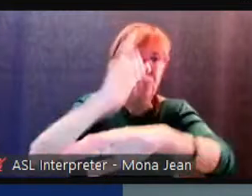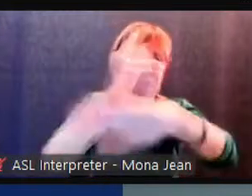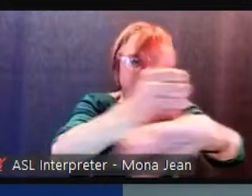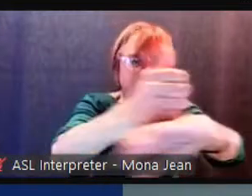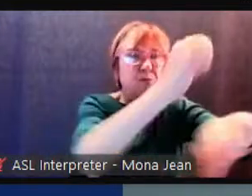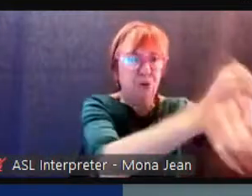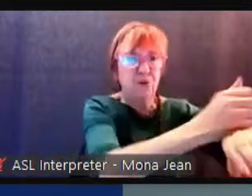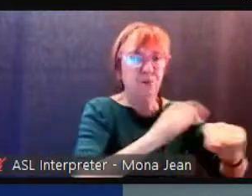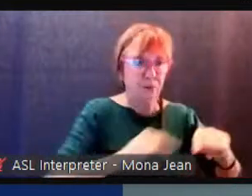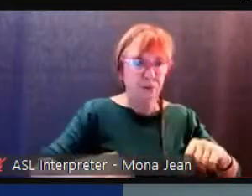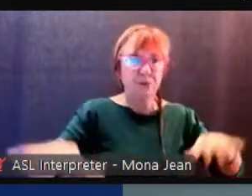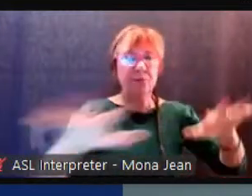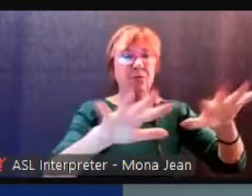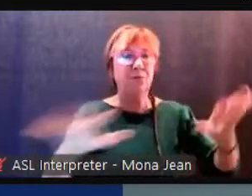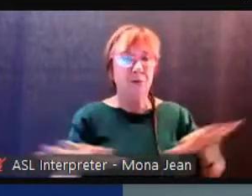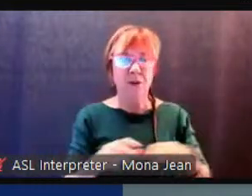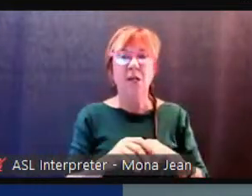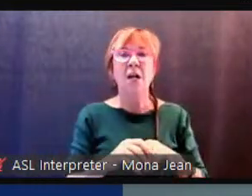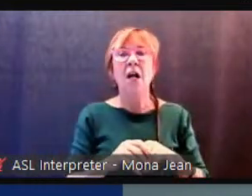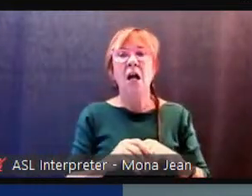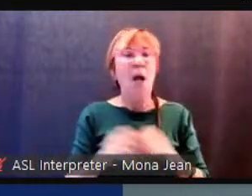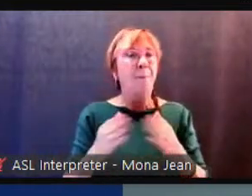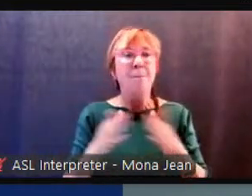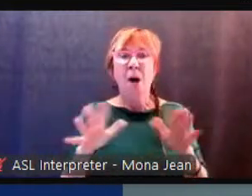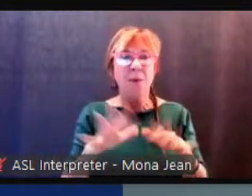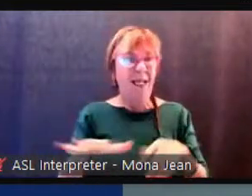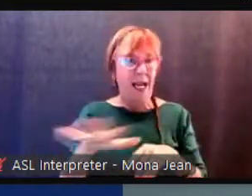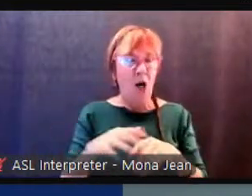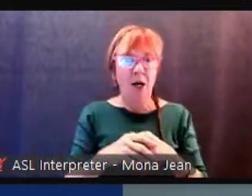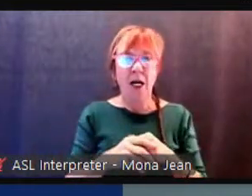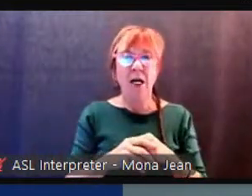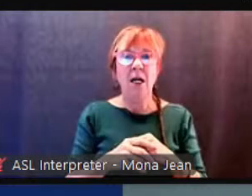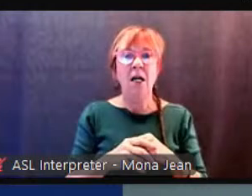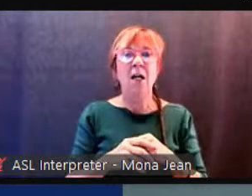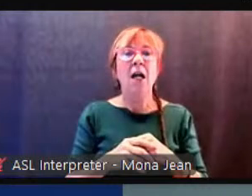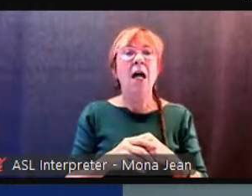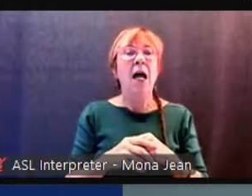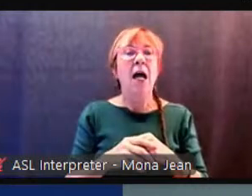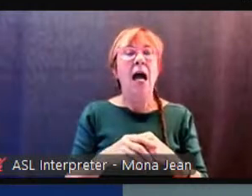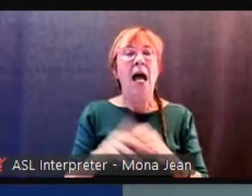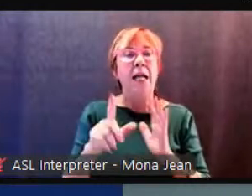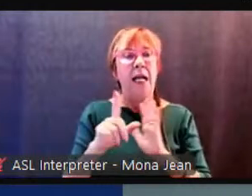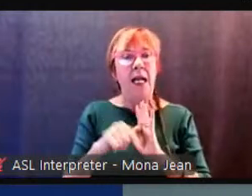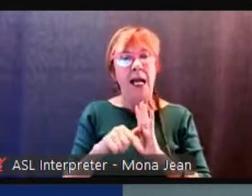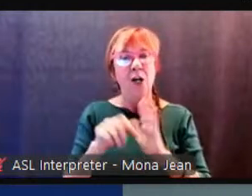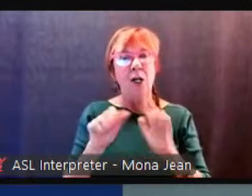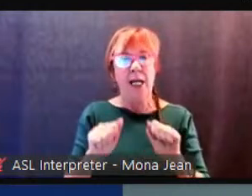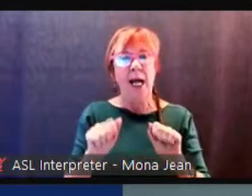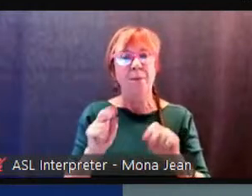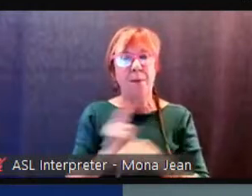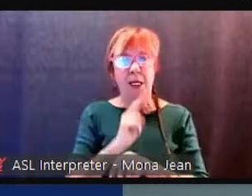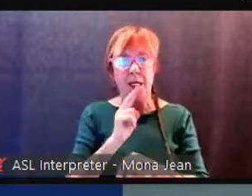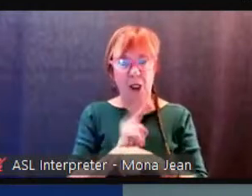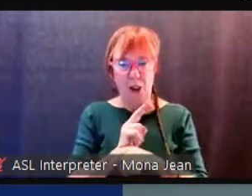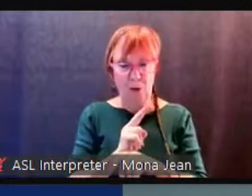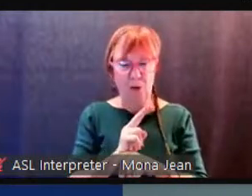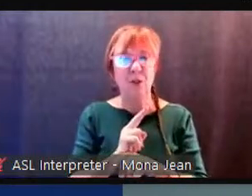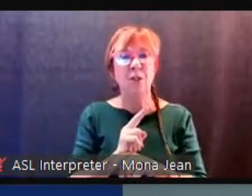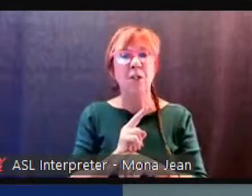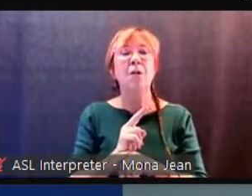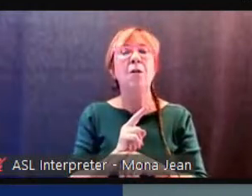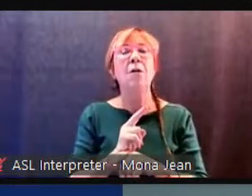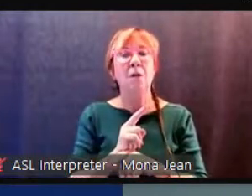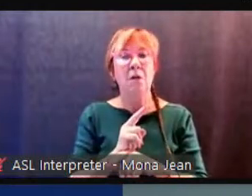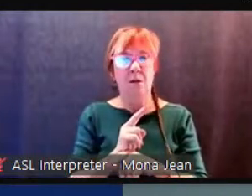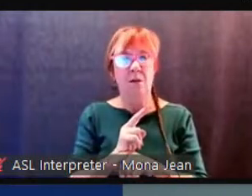unincorporated portions of the Eaton fire area. And this information can then be used later by those private surveyors working in the area.